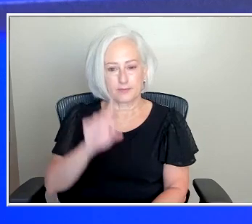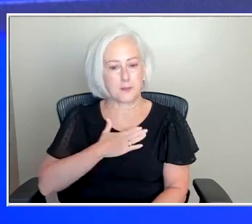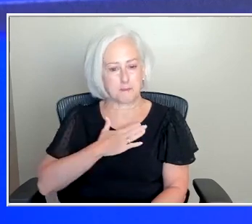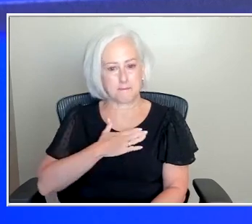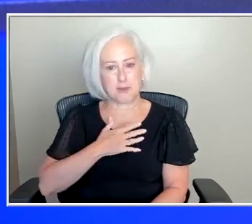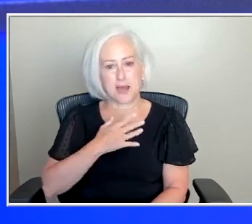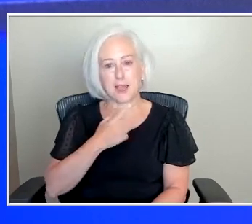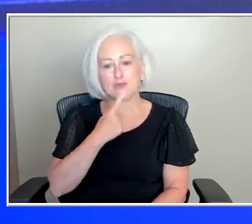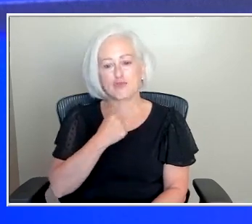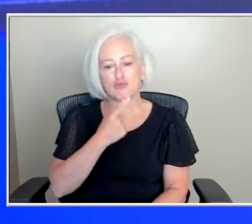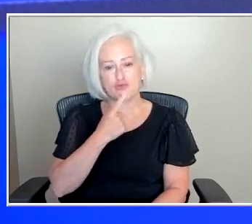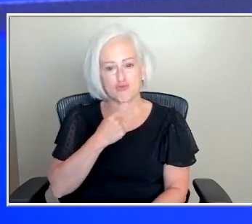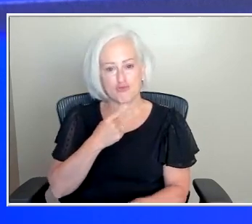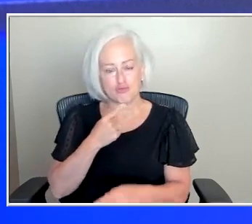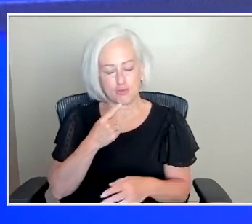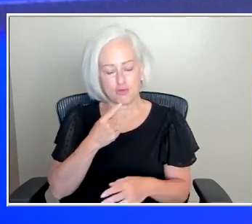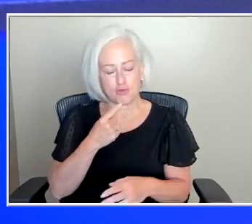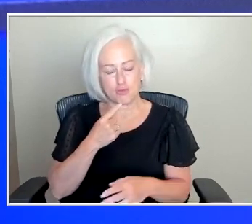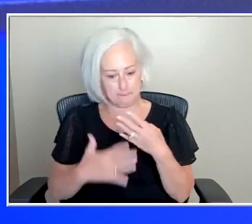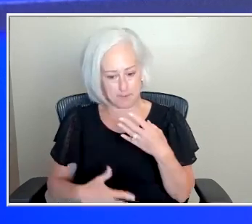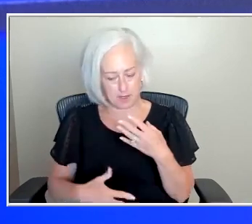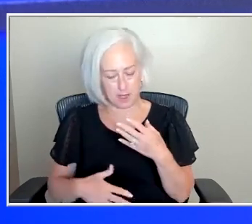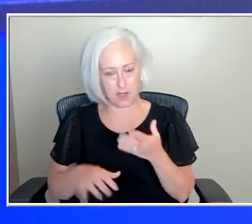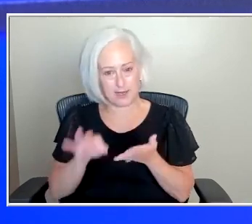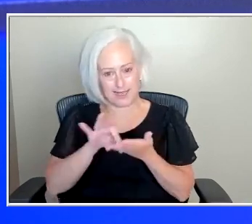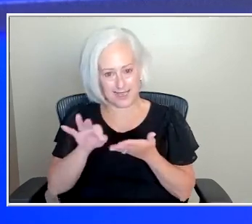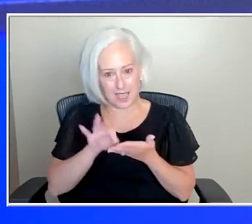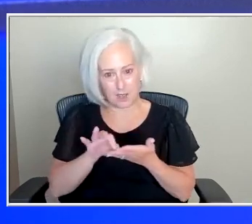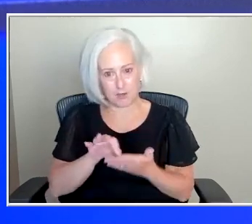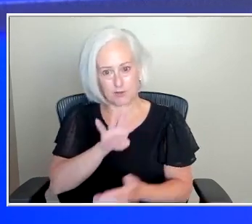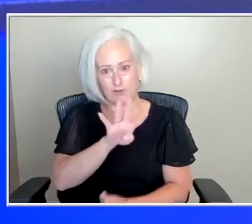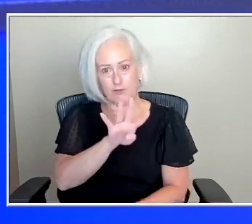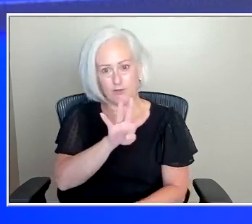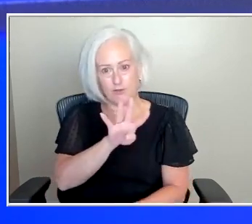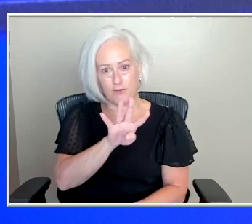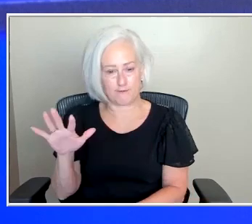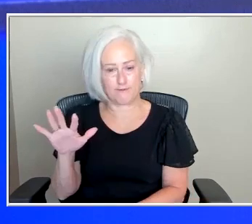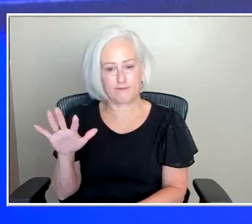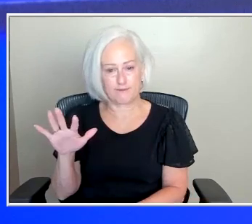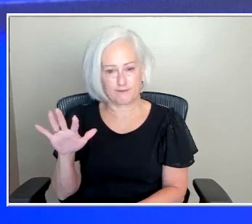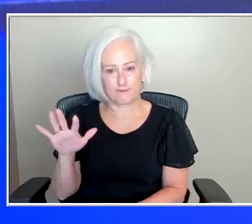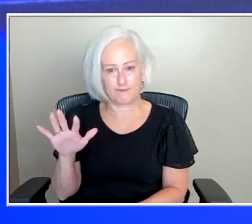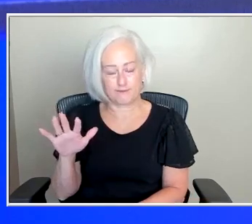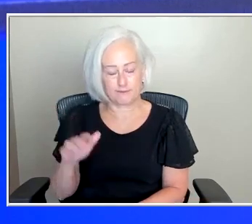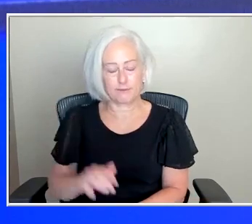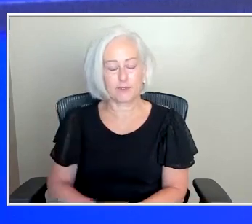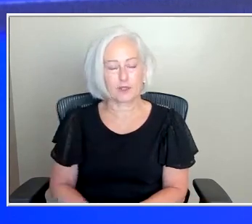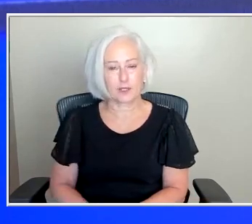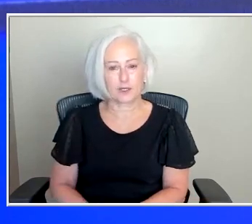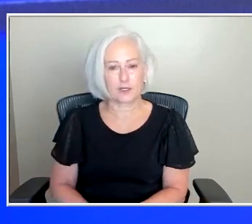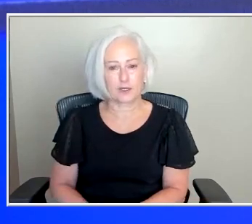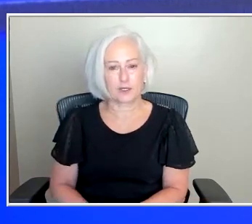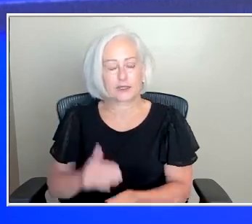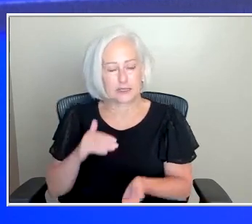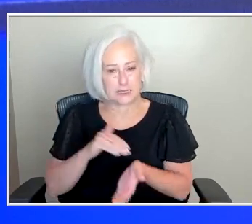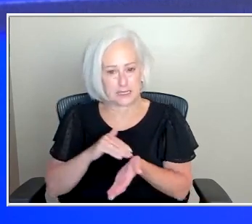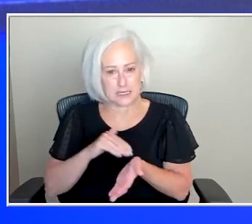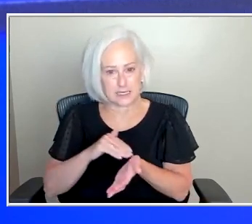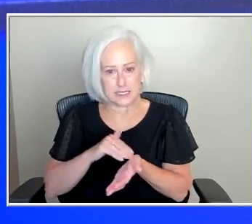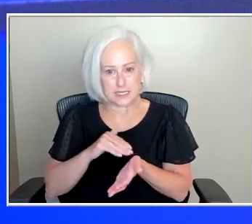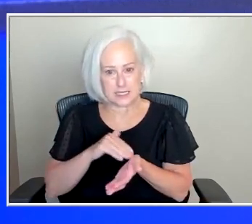at that time was 4.5. And doctors were amazed that I was not